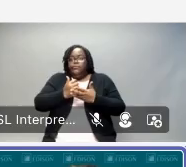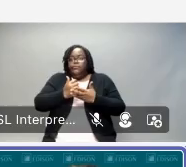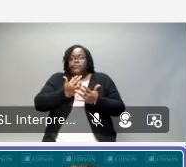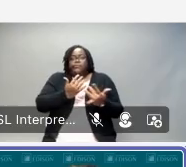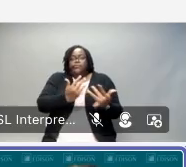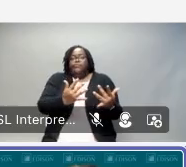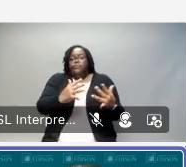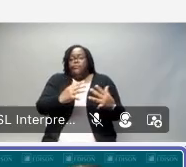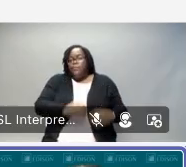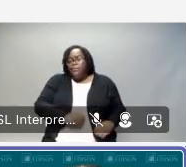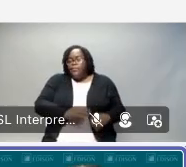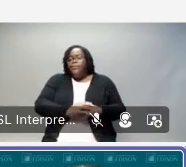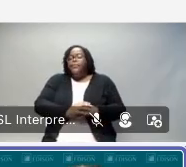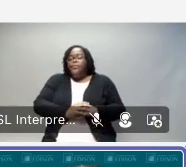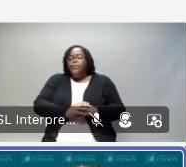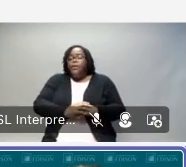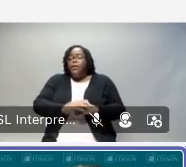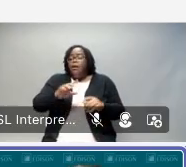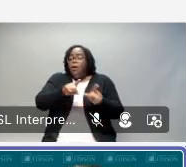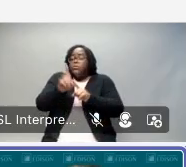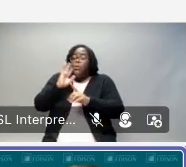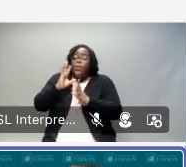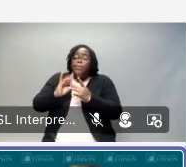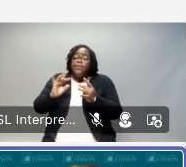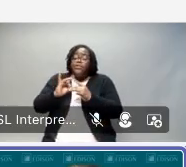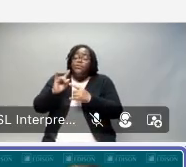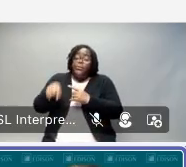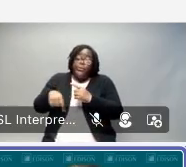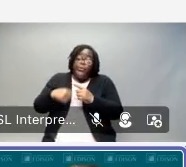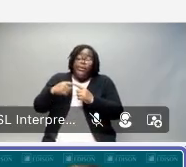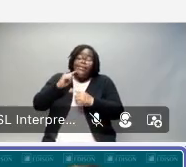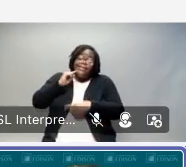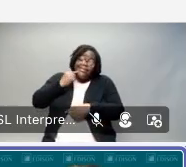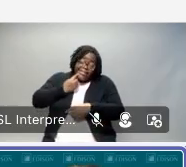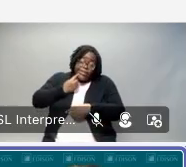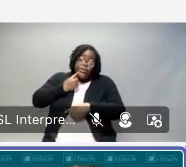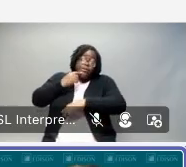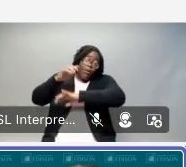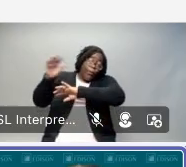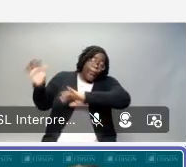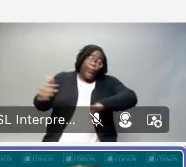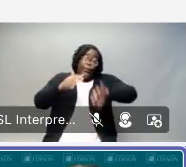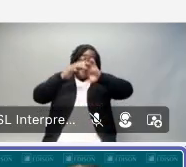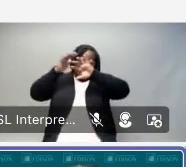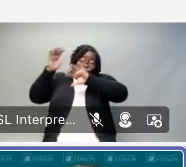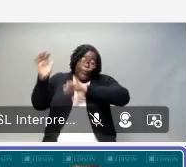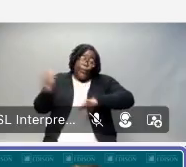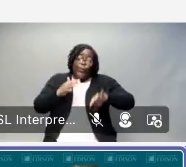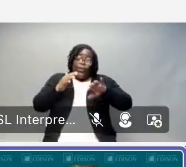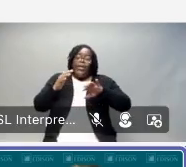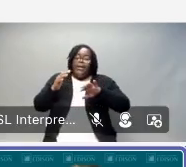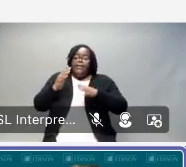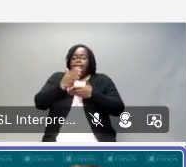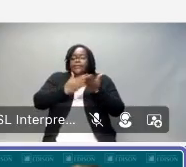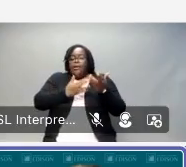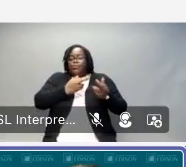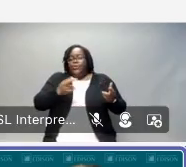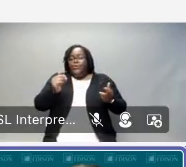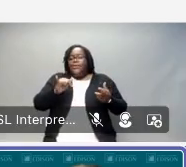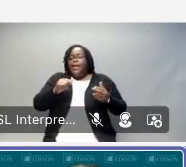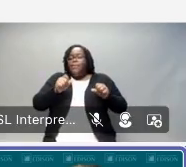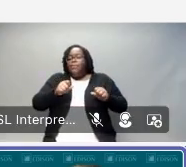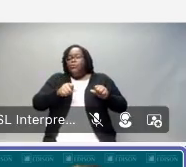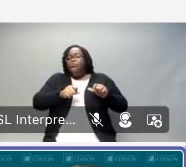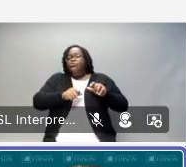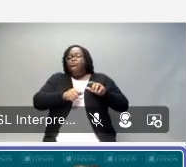here is that when we do have extreme weather conditions, like very strong winds, some of those resources like aircraft can